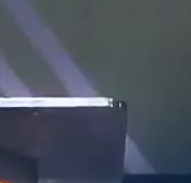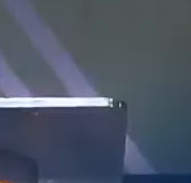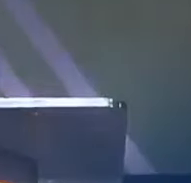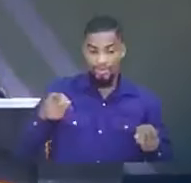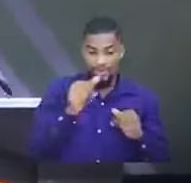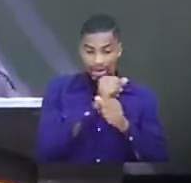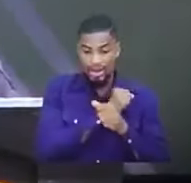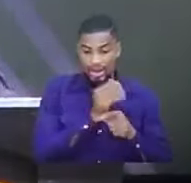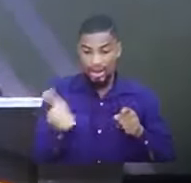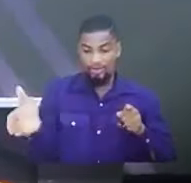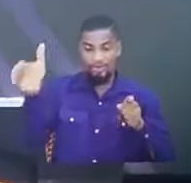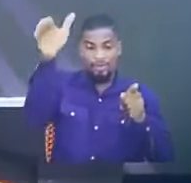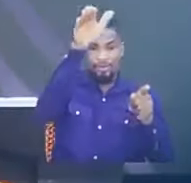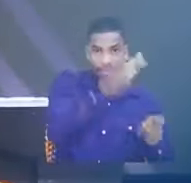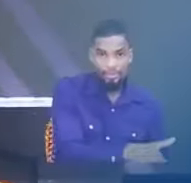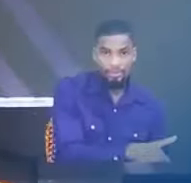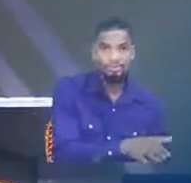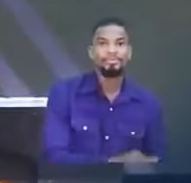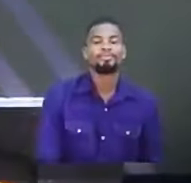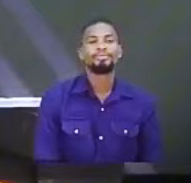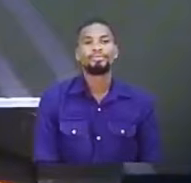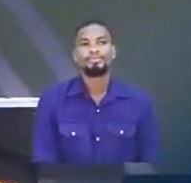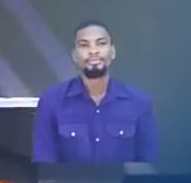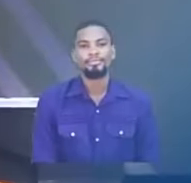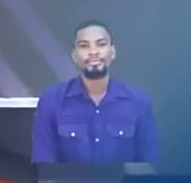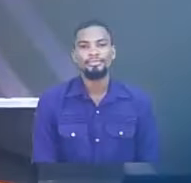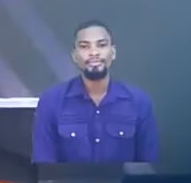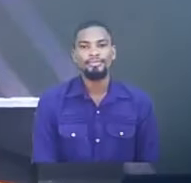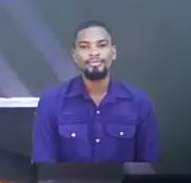is about satisfaction.